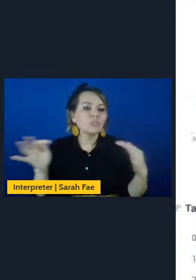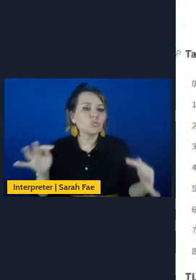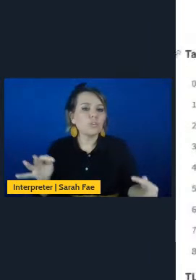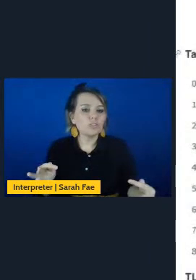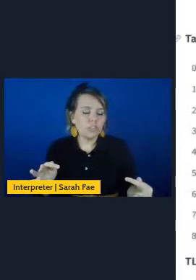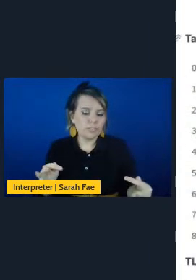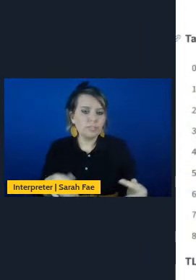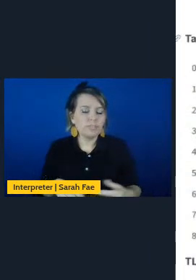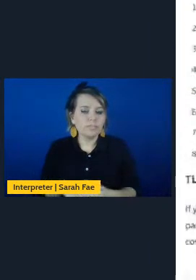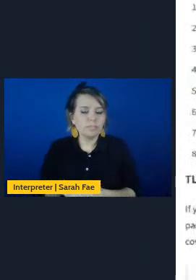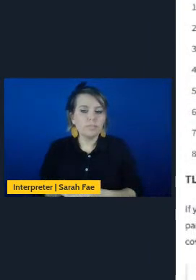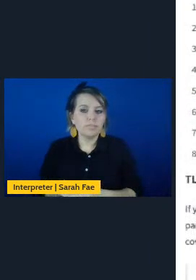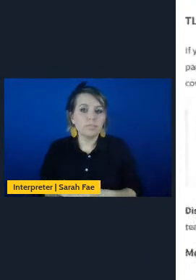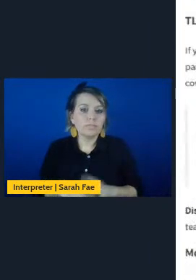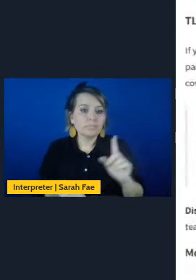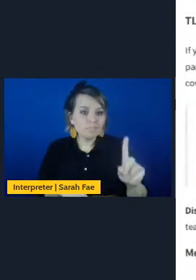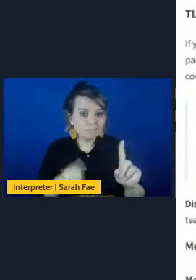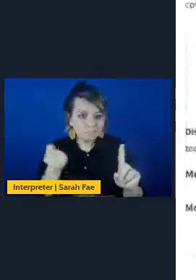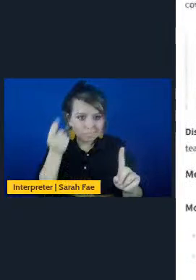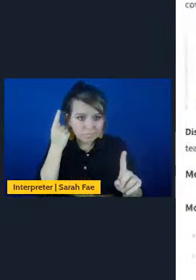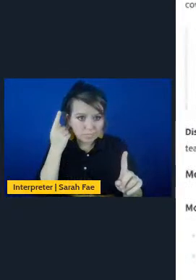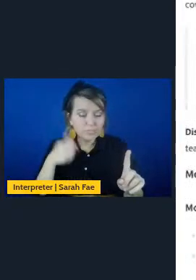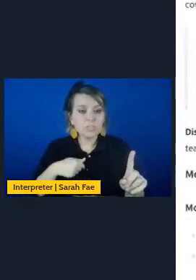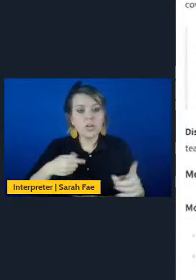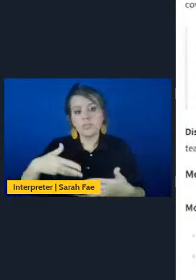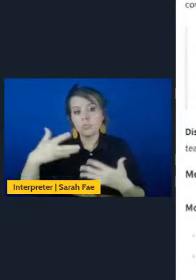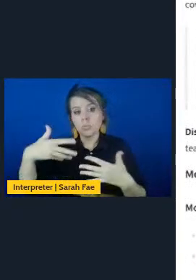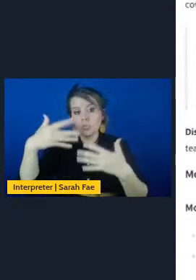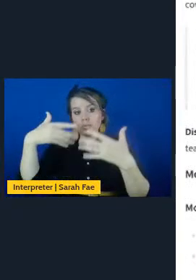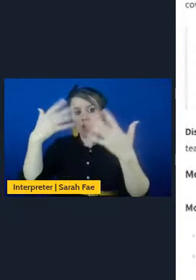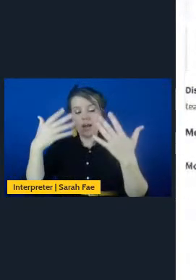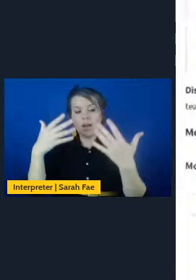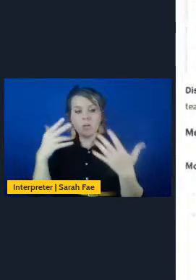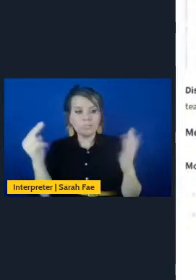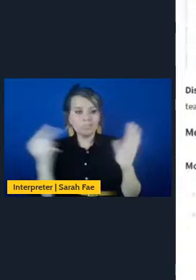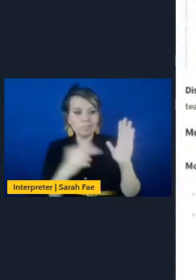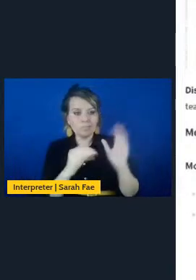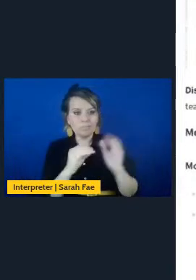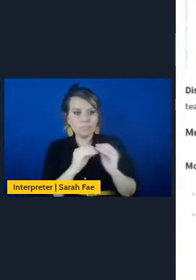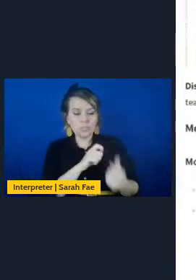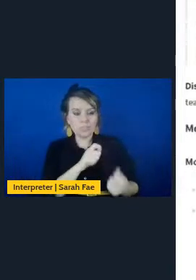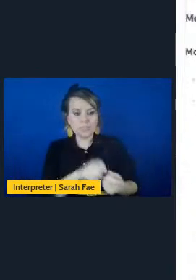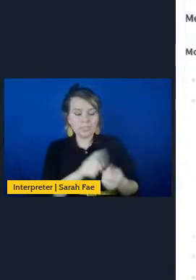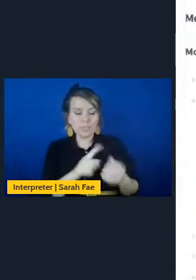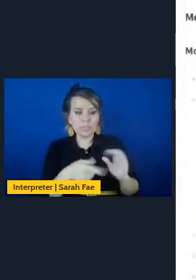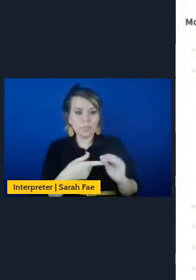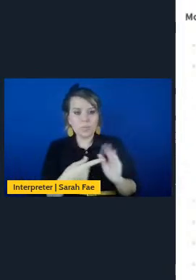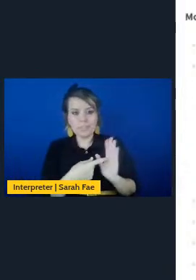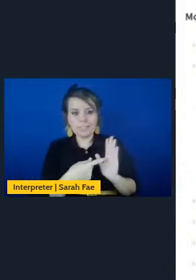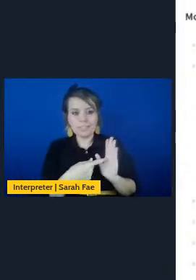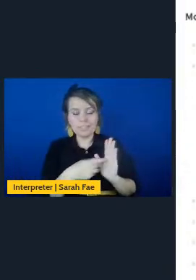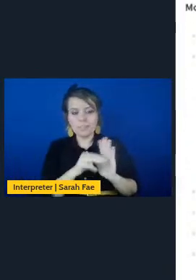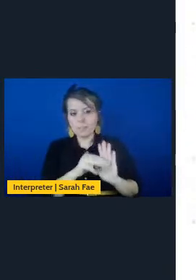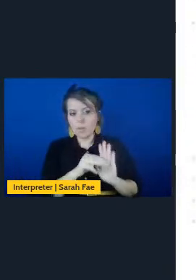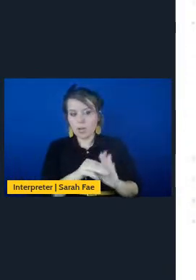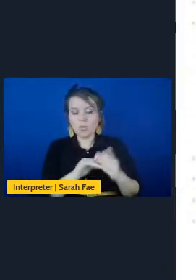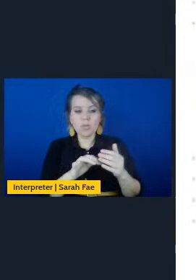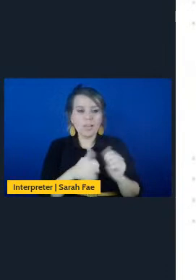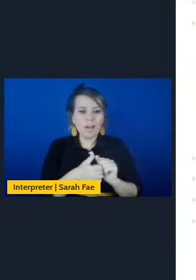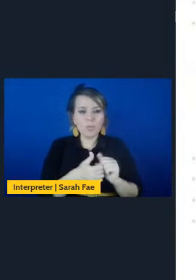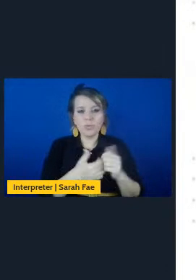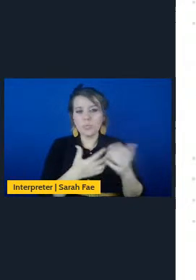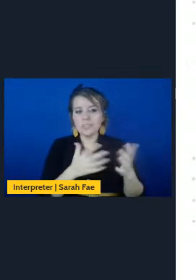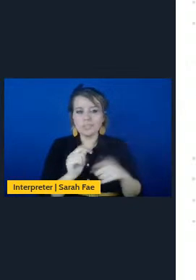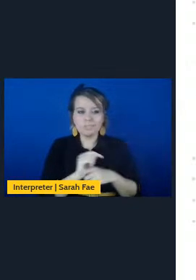do. However, I'll just scroll down and we can, look at more details about this particular model, how it was trained.